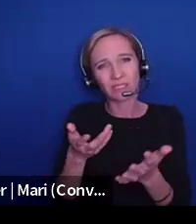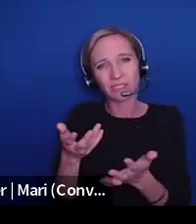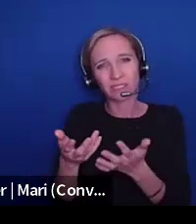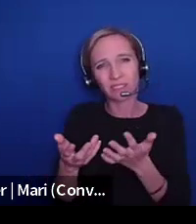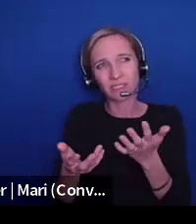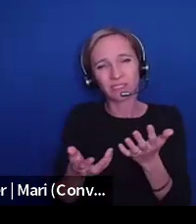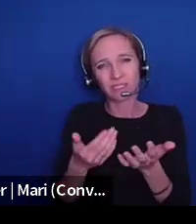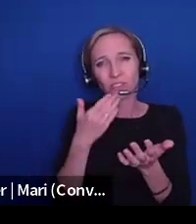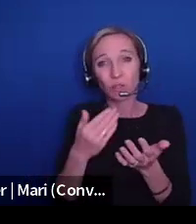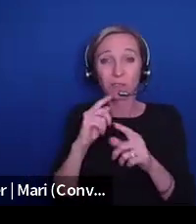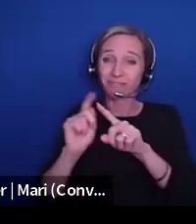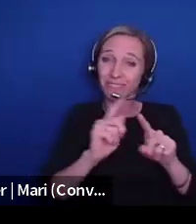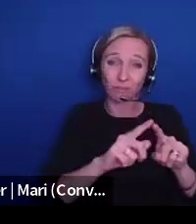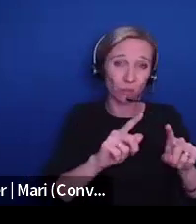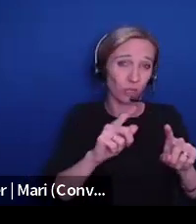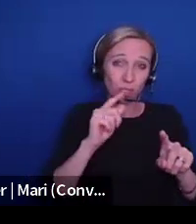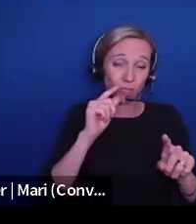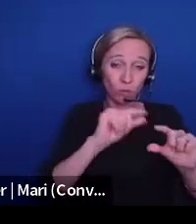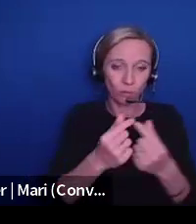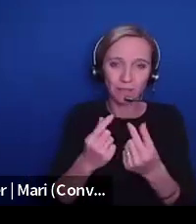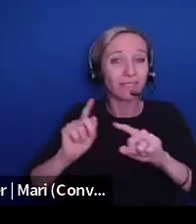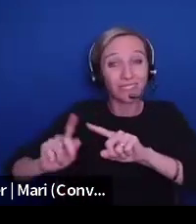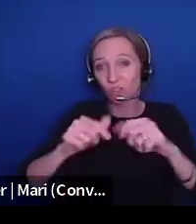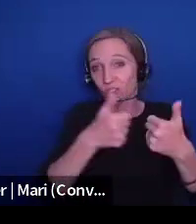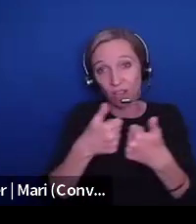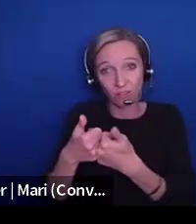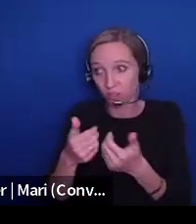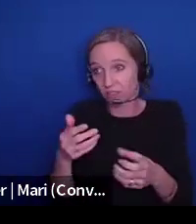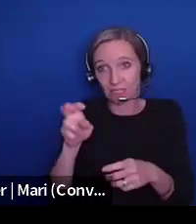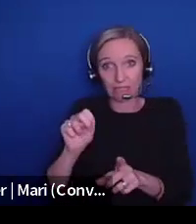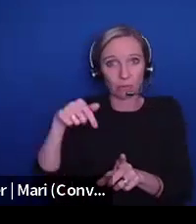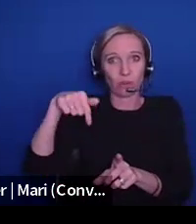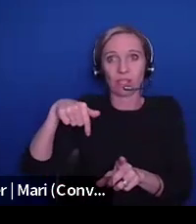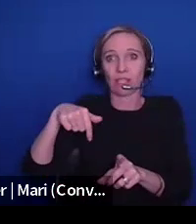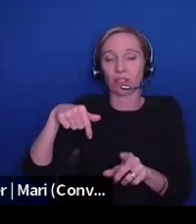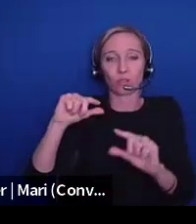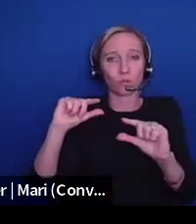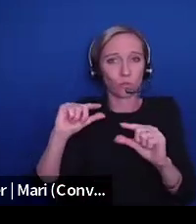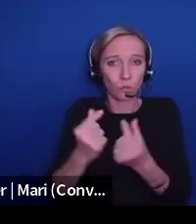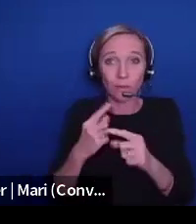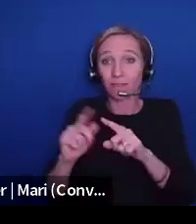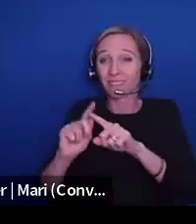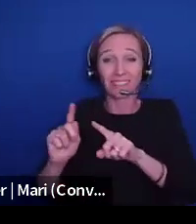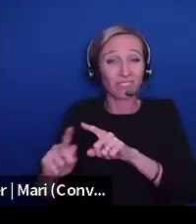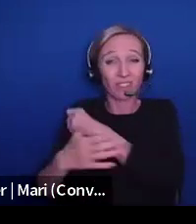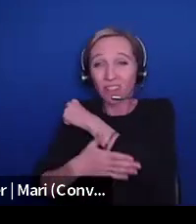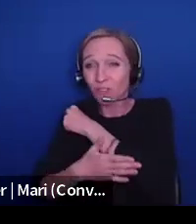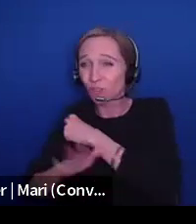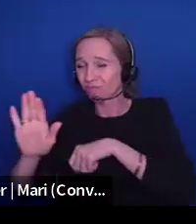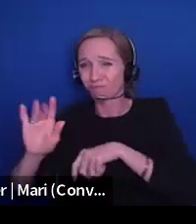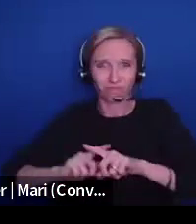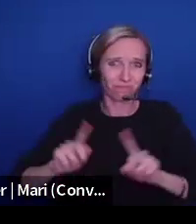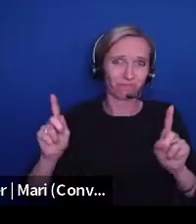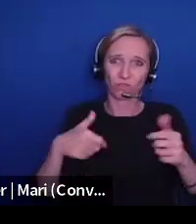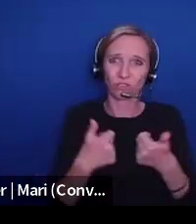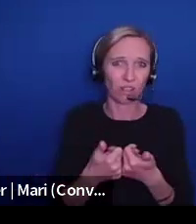because different groups have different challenges. And like even in this group, as we were saying, there are different people in different countries with very different challenges. So I